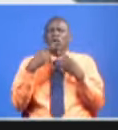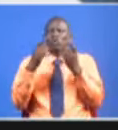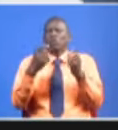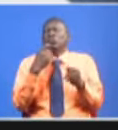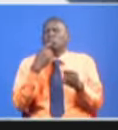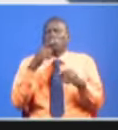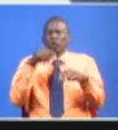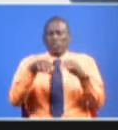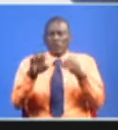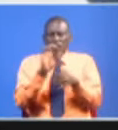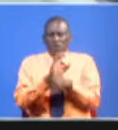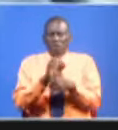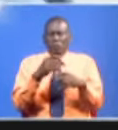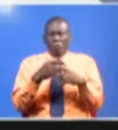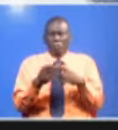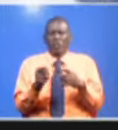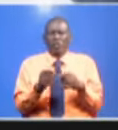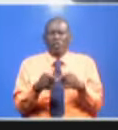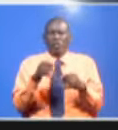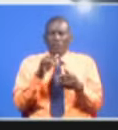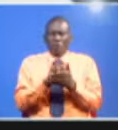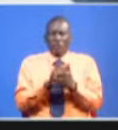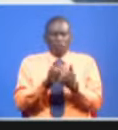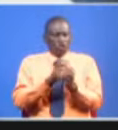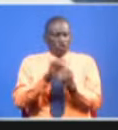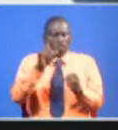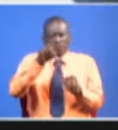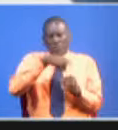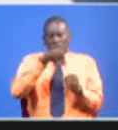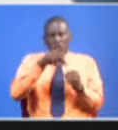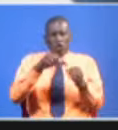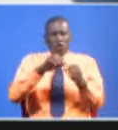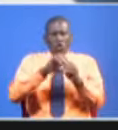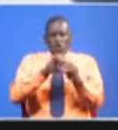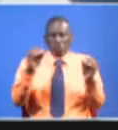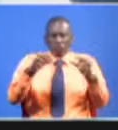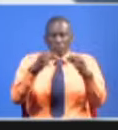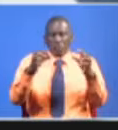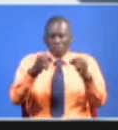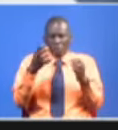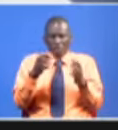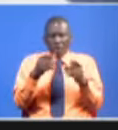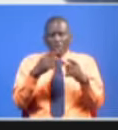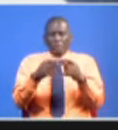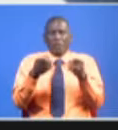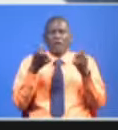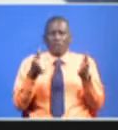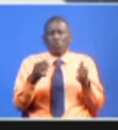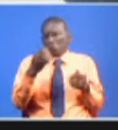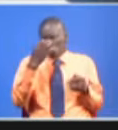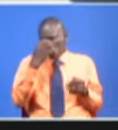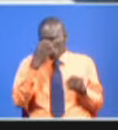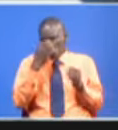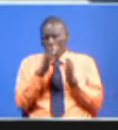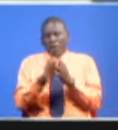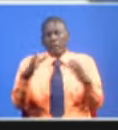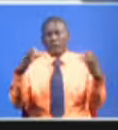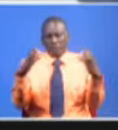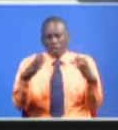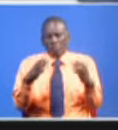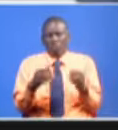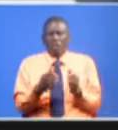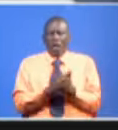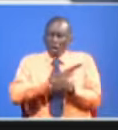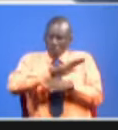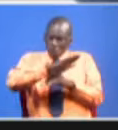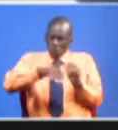kanisani. But, those statements were not mainstay. Now, Ruto and his team and all these